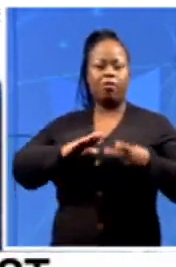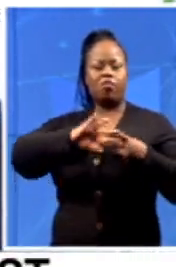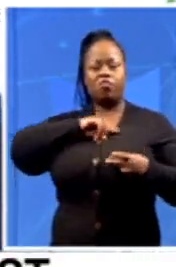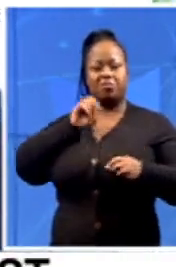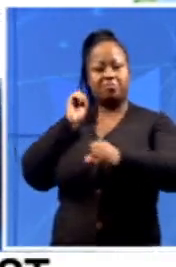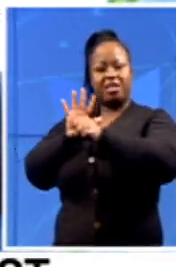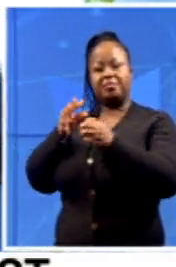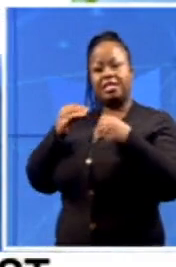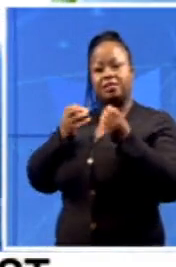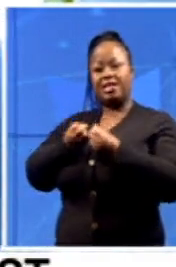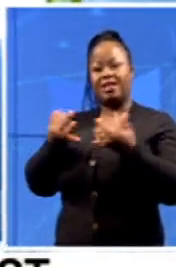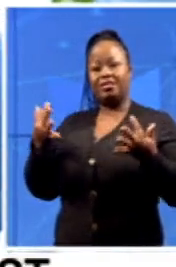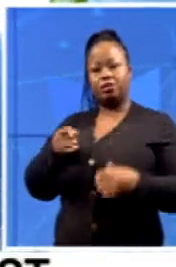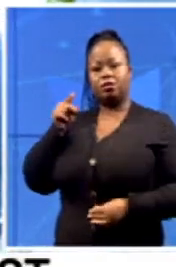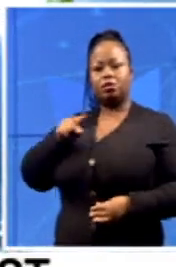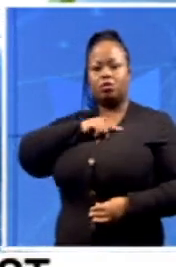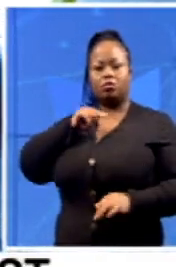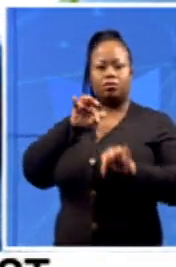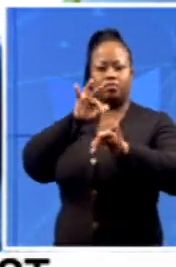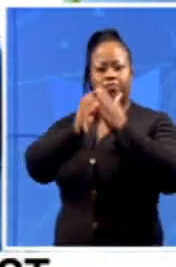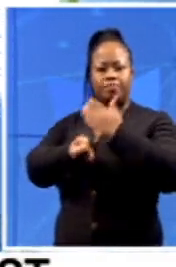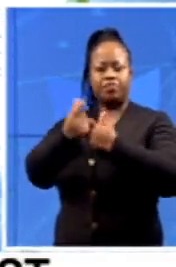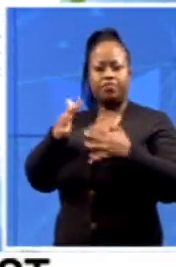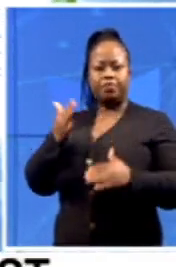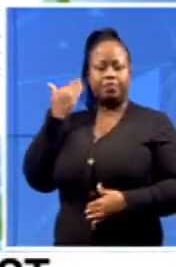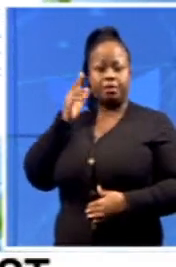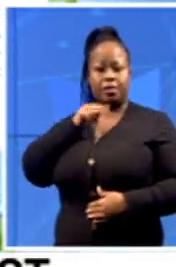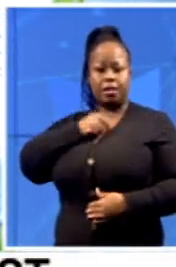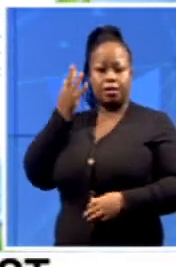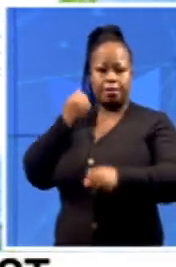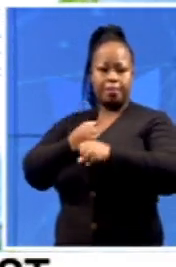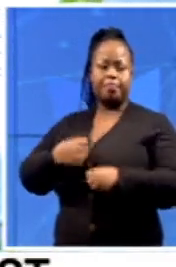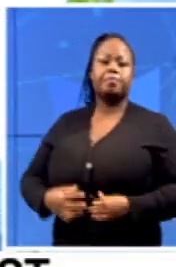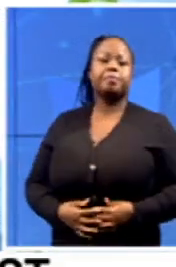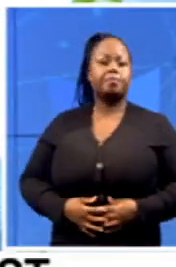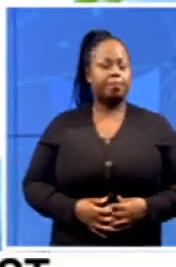the COVID-19 and also the unrest that took place in Kwazulu-Natal last year?